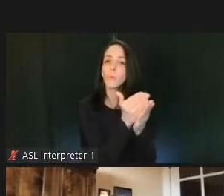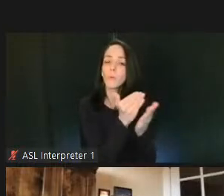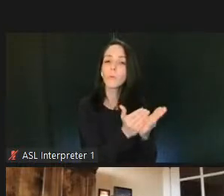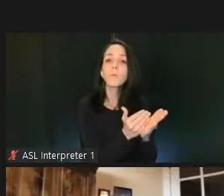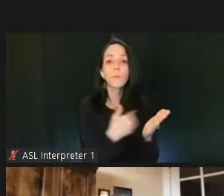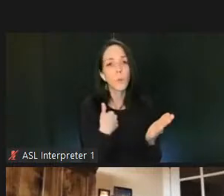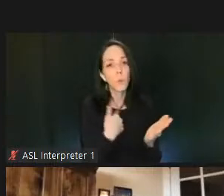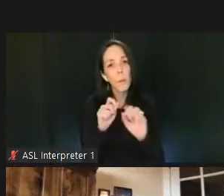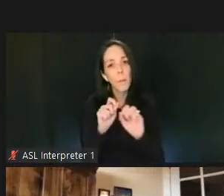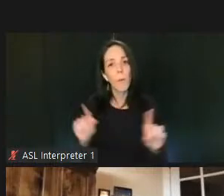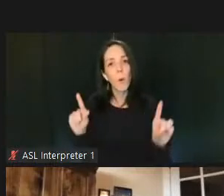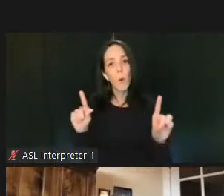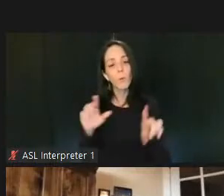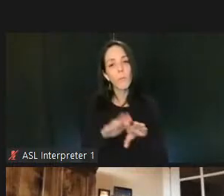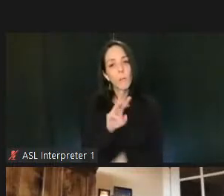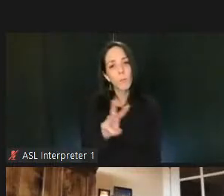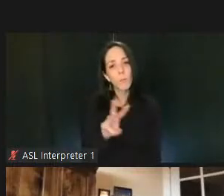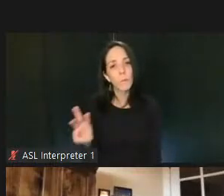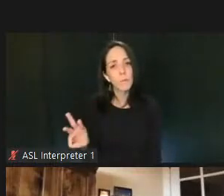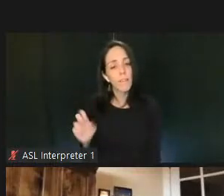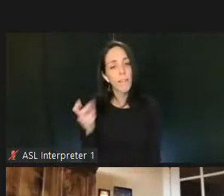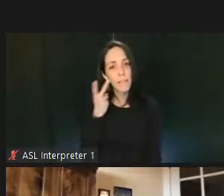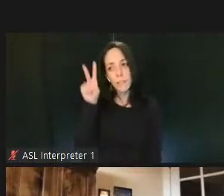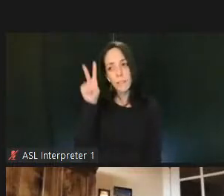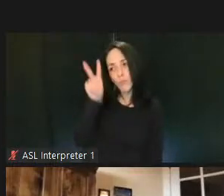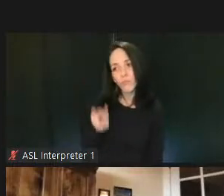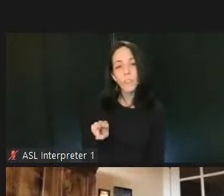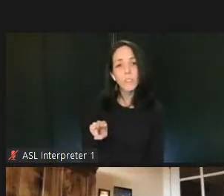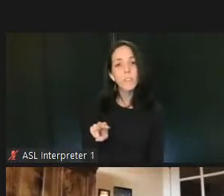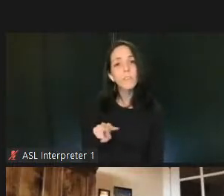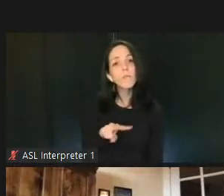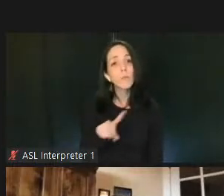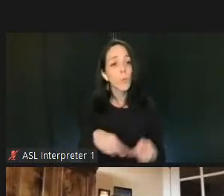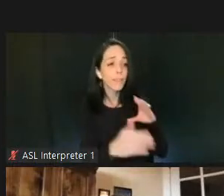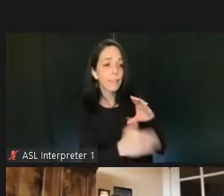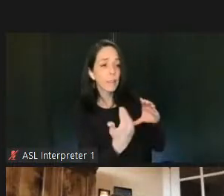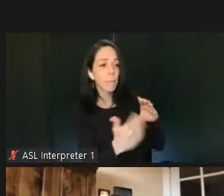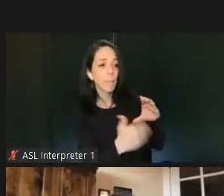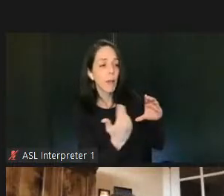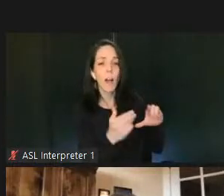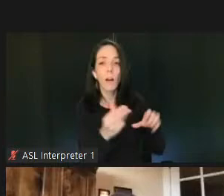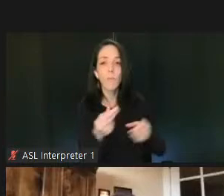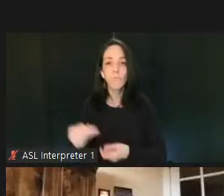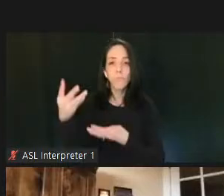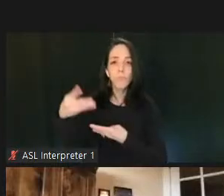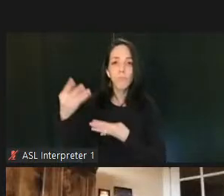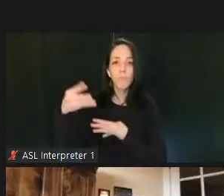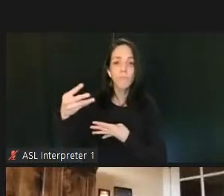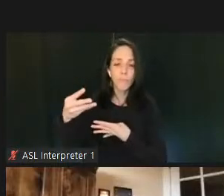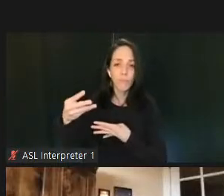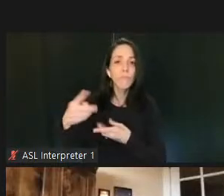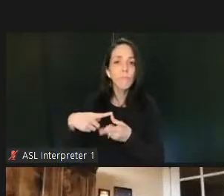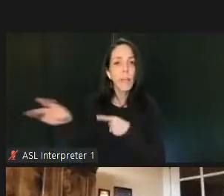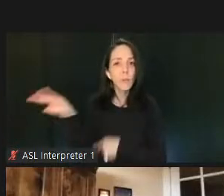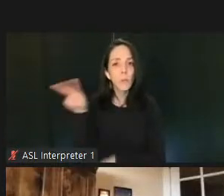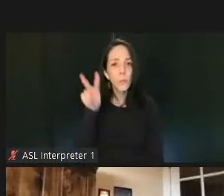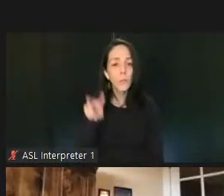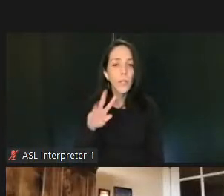our website as we receive those and provide those responses.